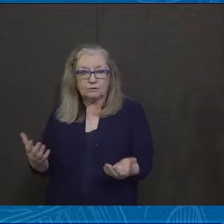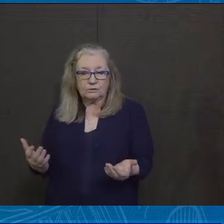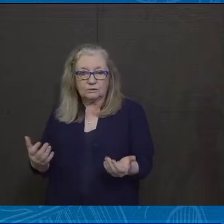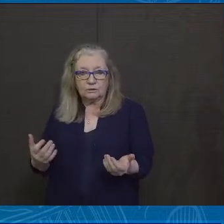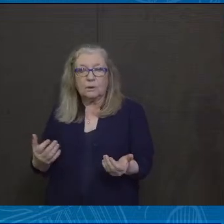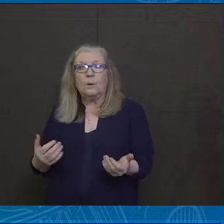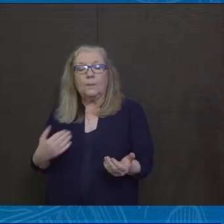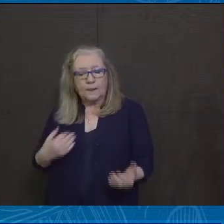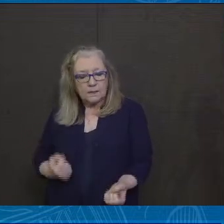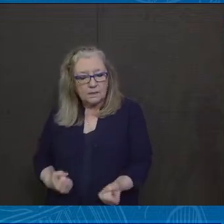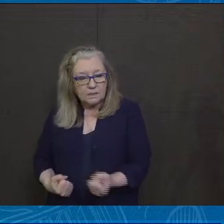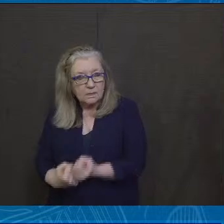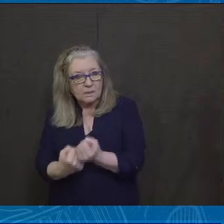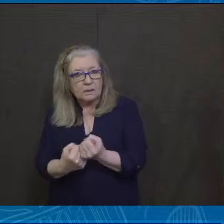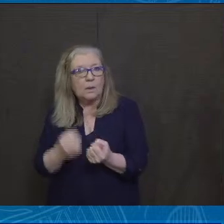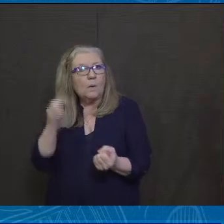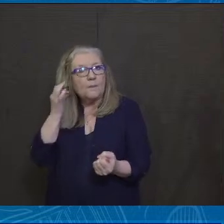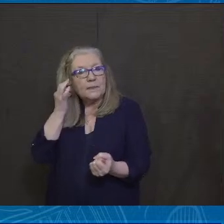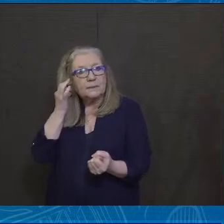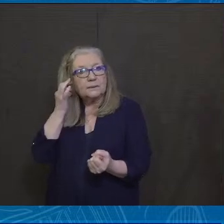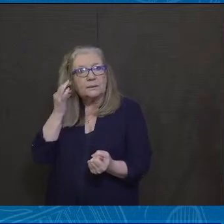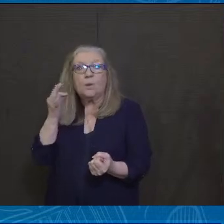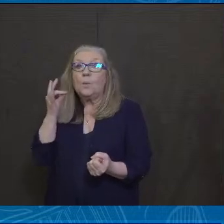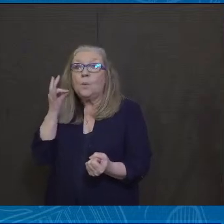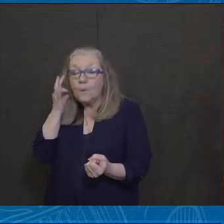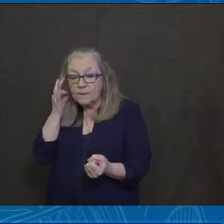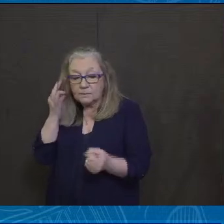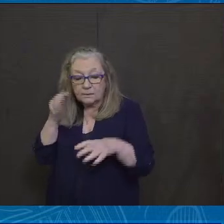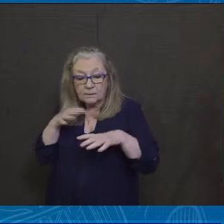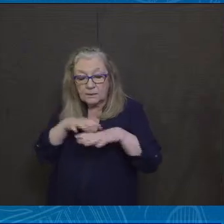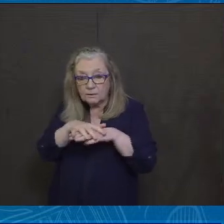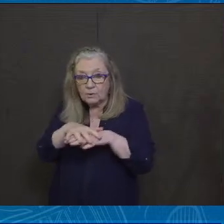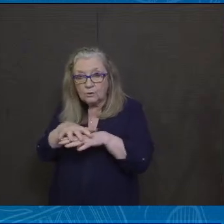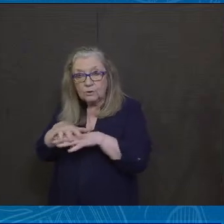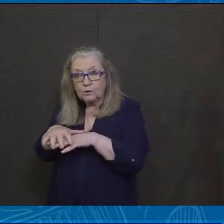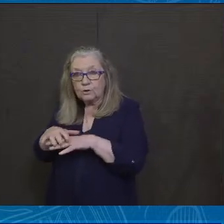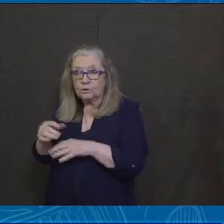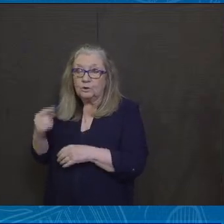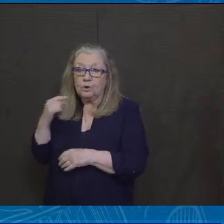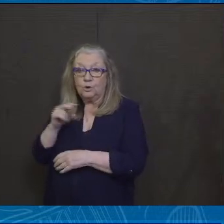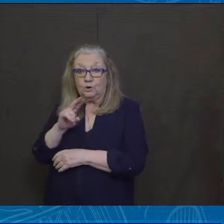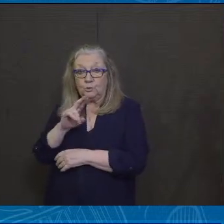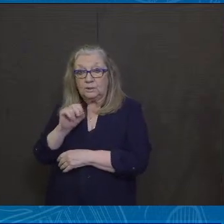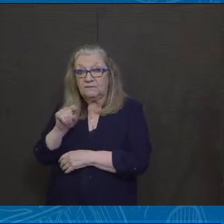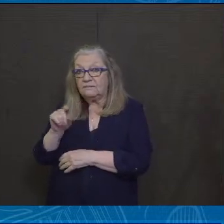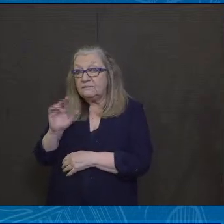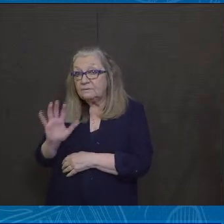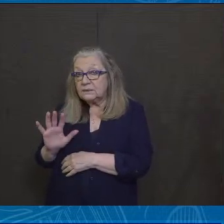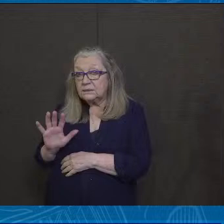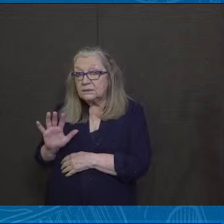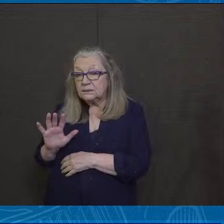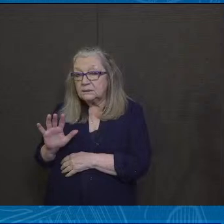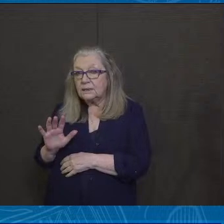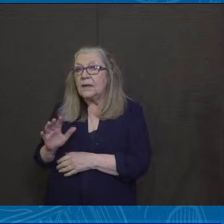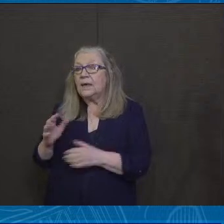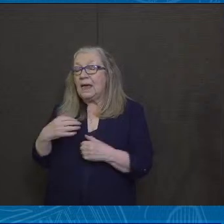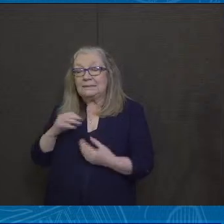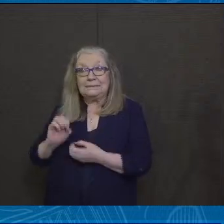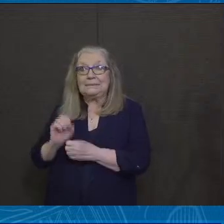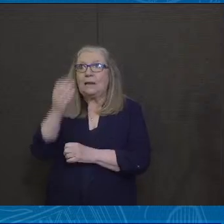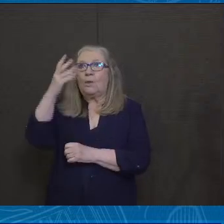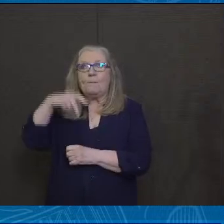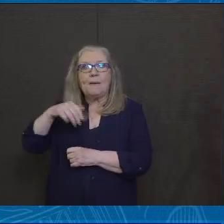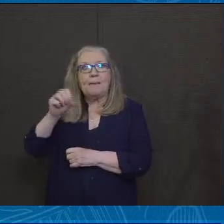facilitated Women to Talk Together, a network of women in 2015 after the aftermath of Tropical Cyclone